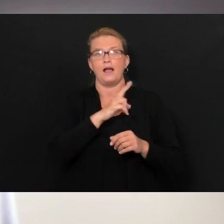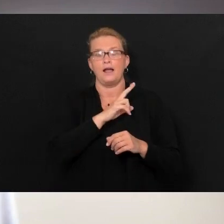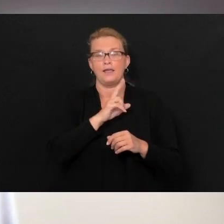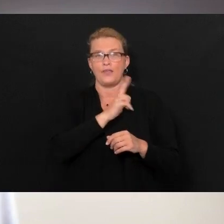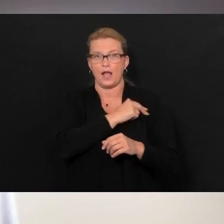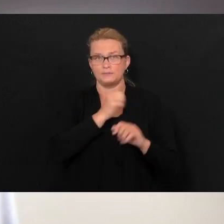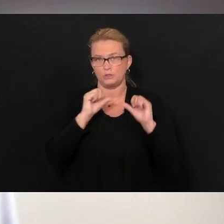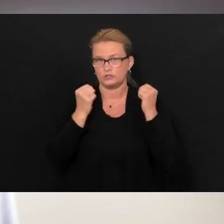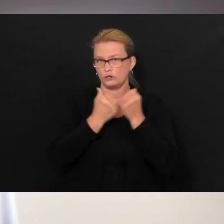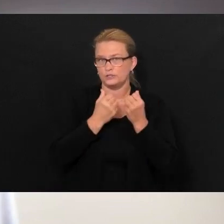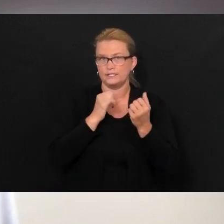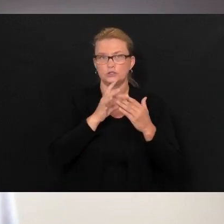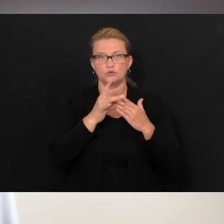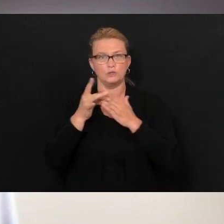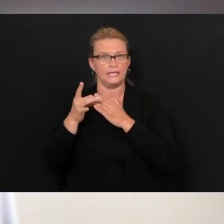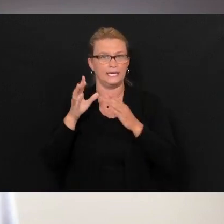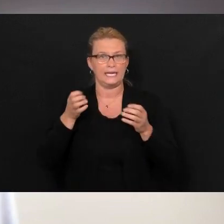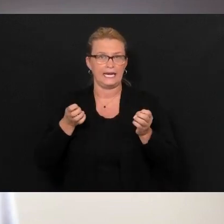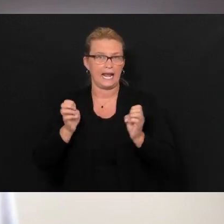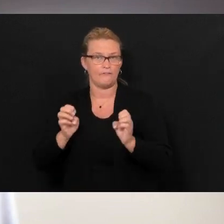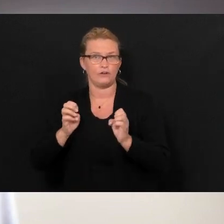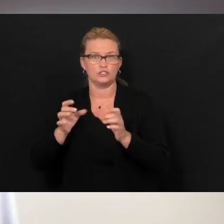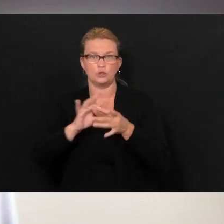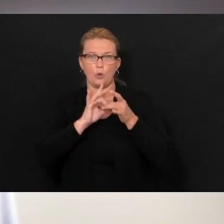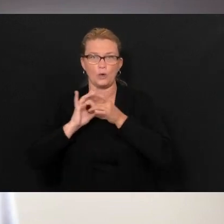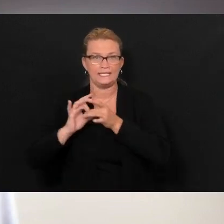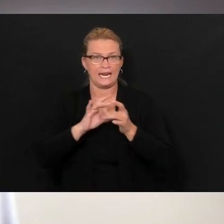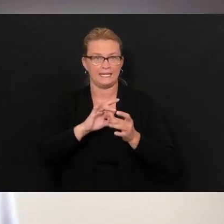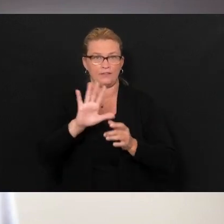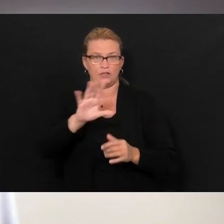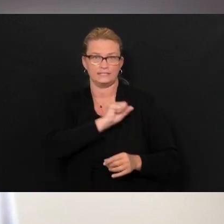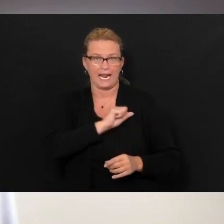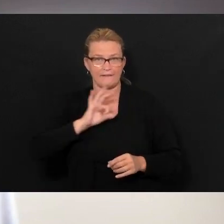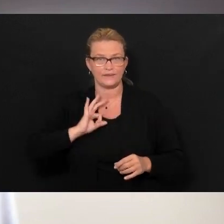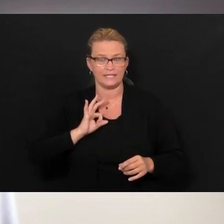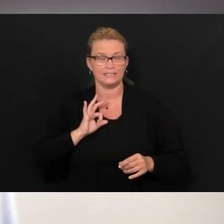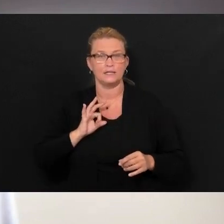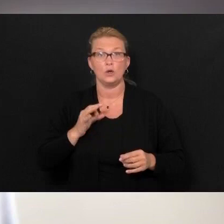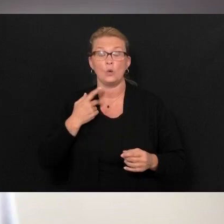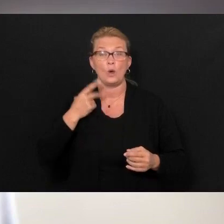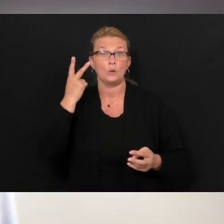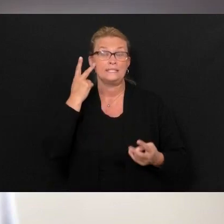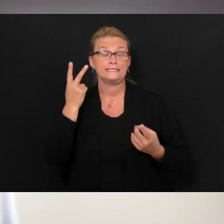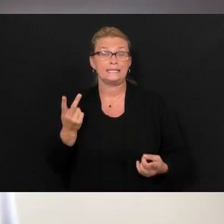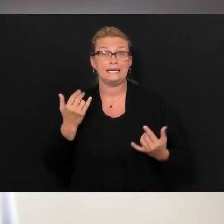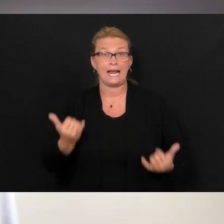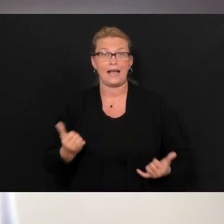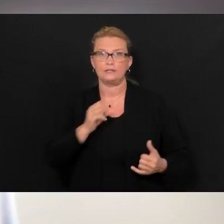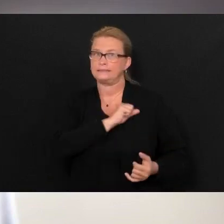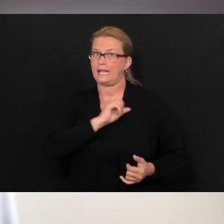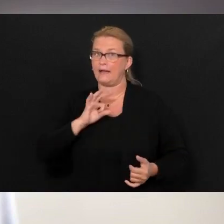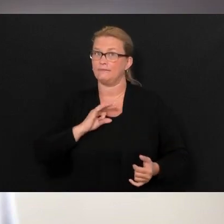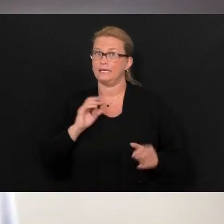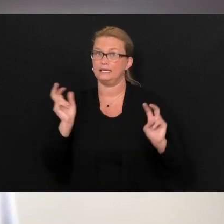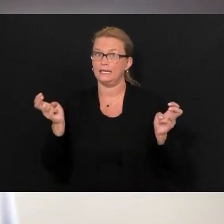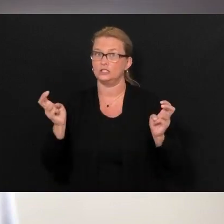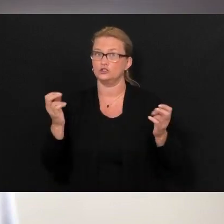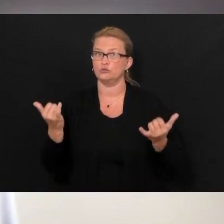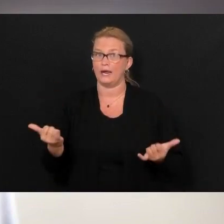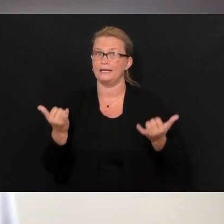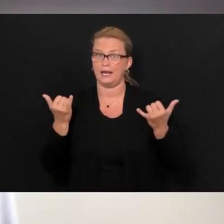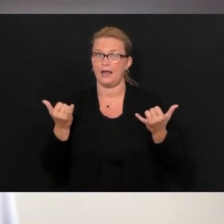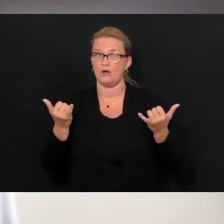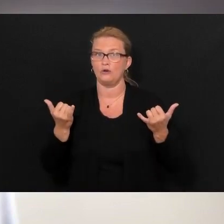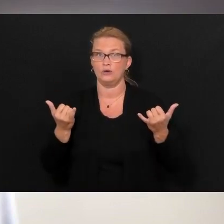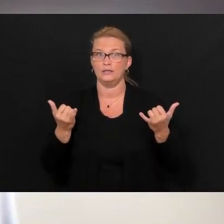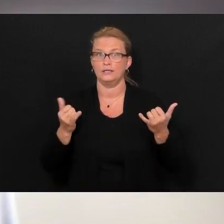an effort with all the hospitals to coordinate staffing, because what we're finding is staffing is the primary issue right now,